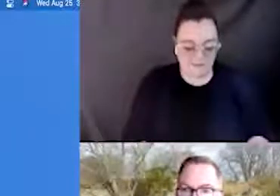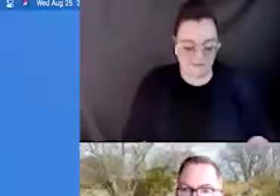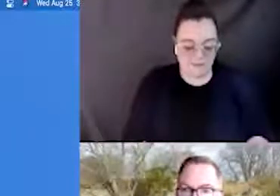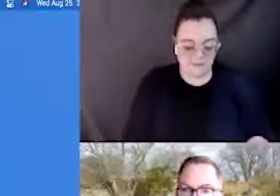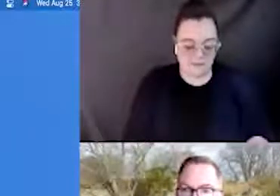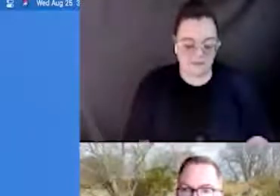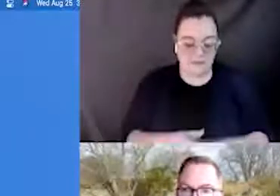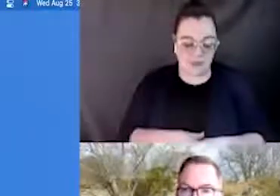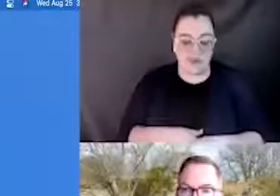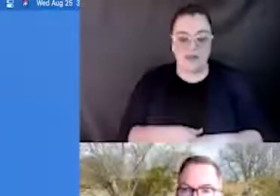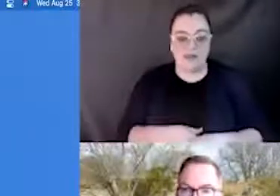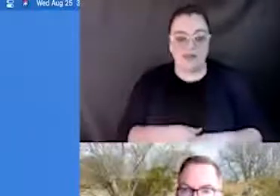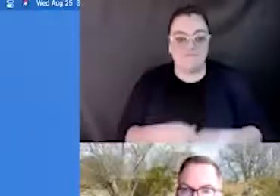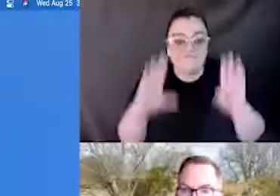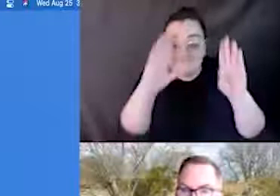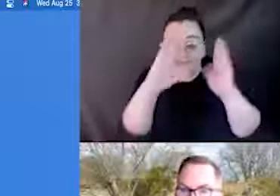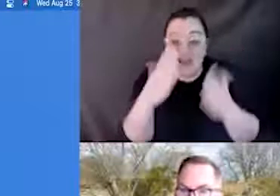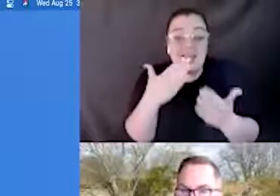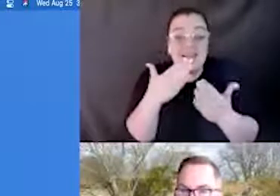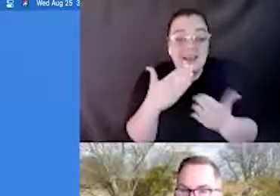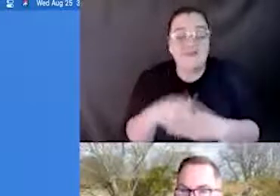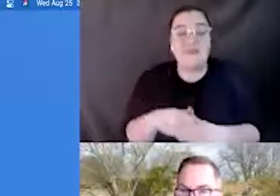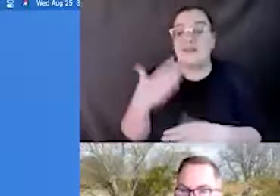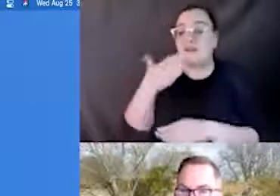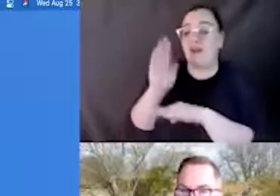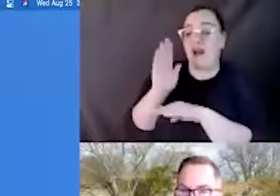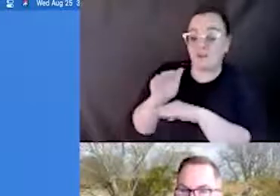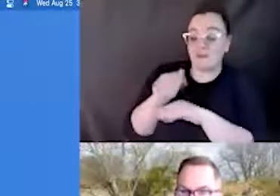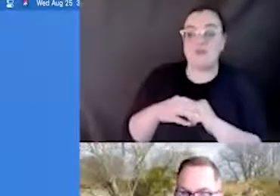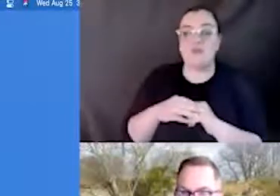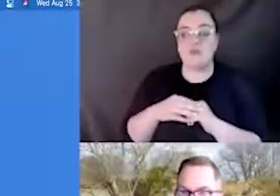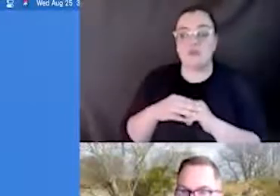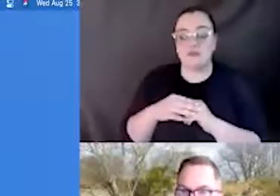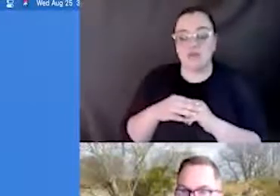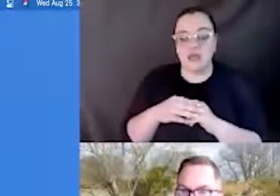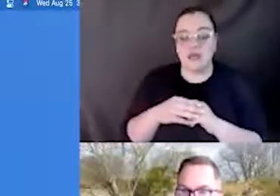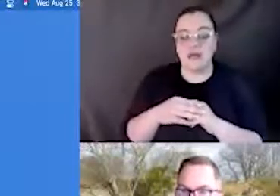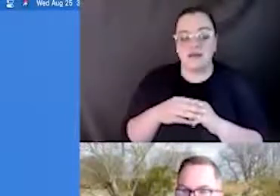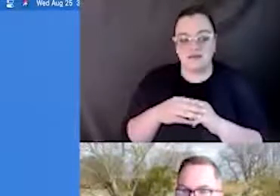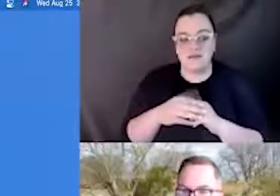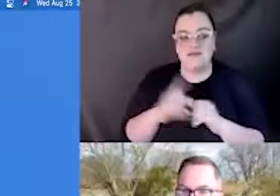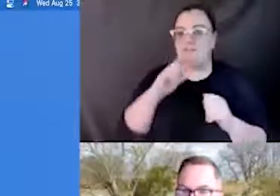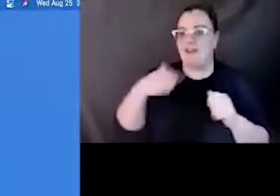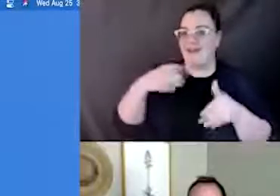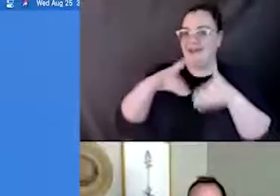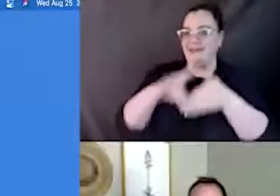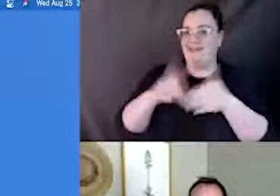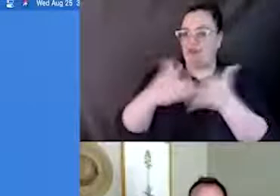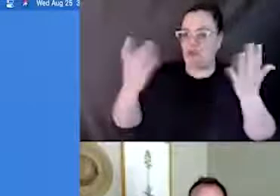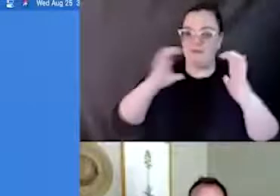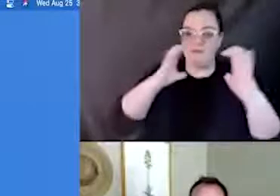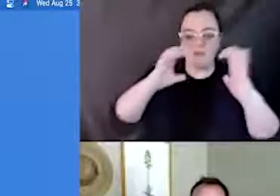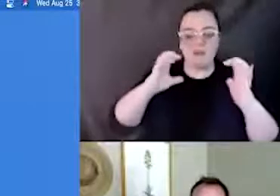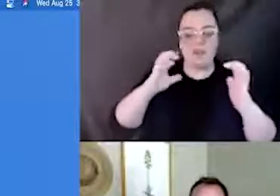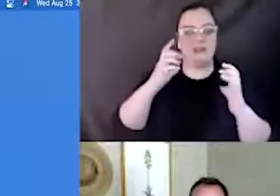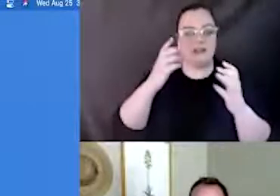far with me, everybody. Good afternoon. I lead a lot of our communications efforts with the Southern California